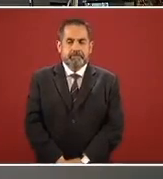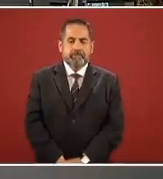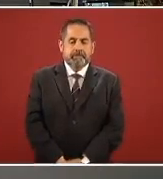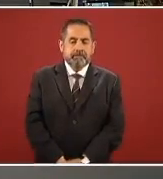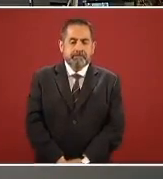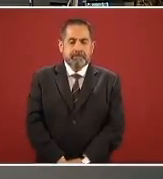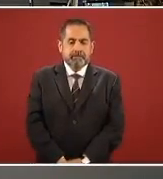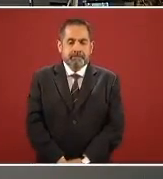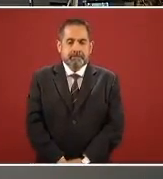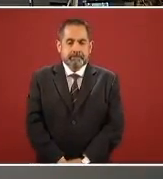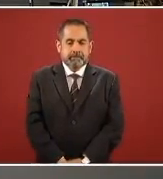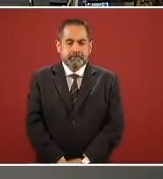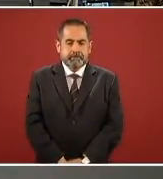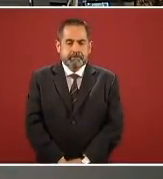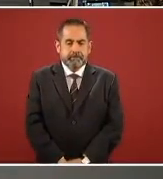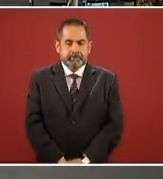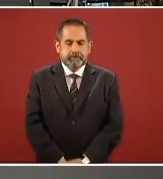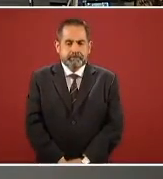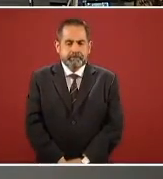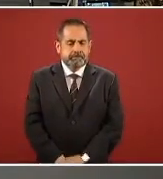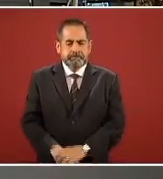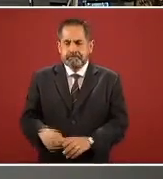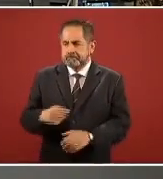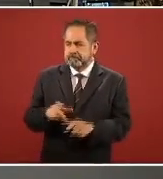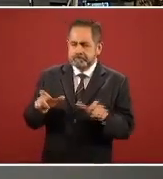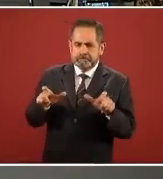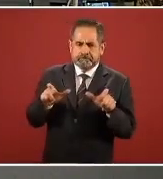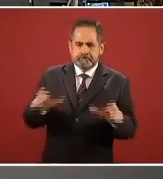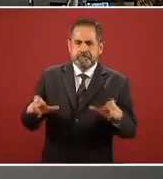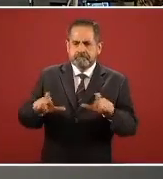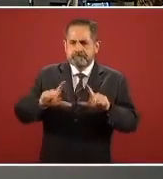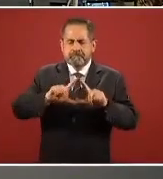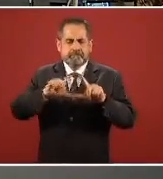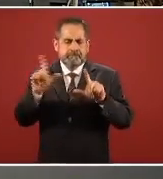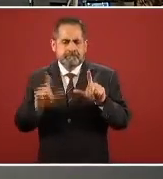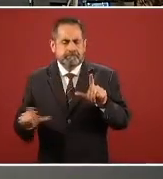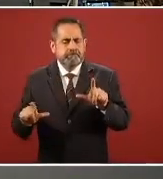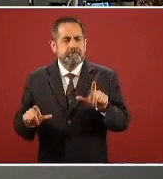lo de la Guardia Nacional está